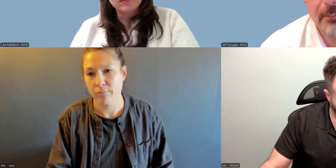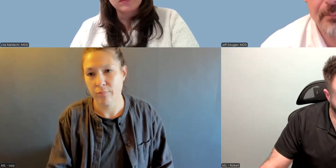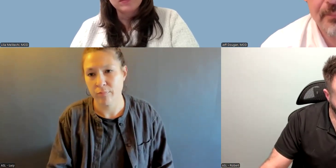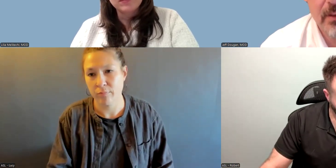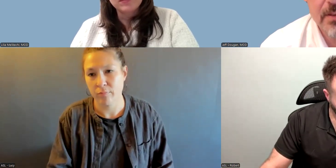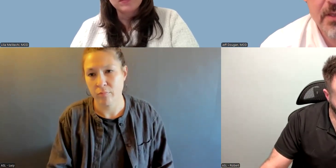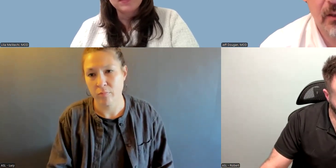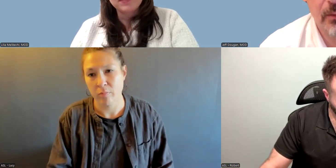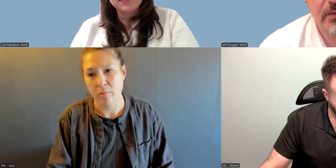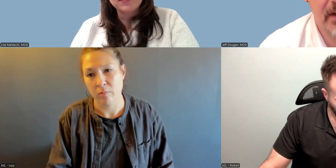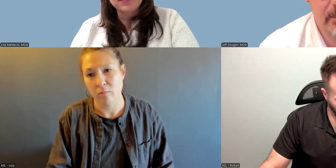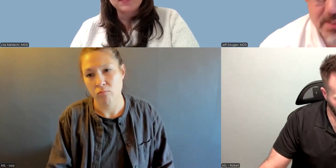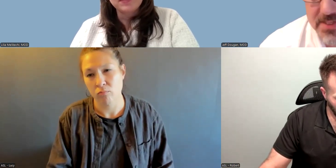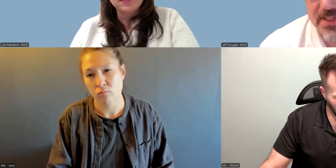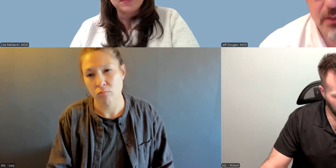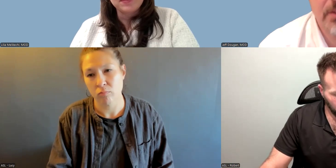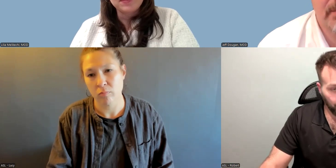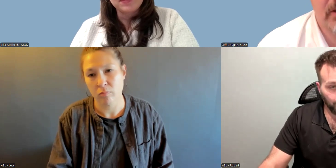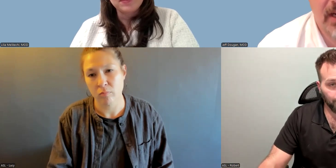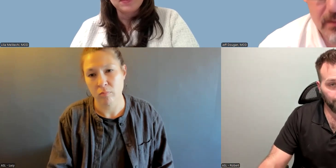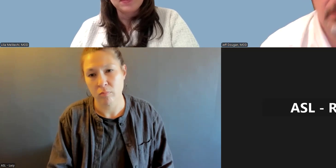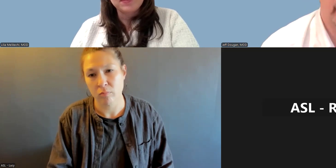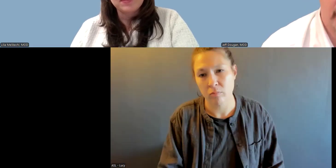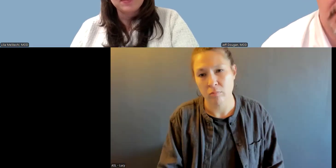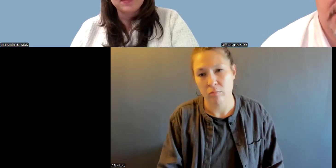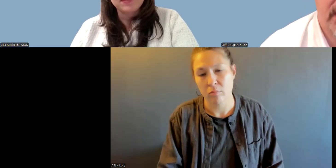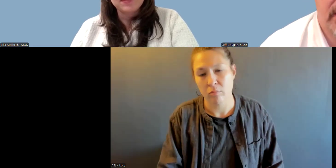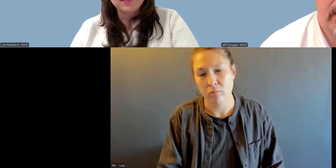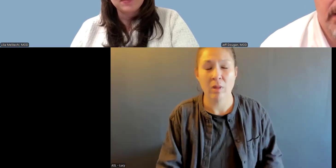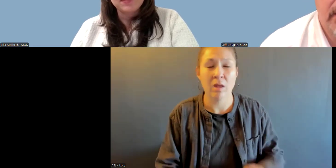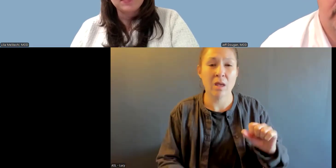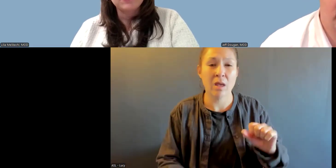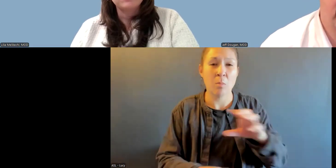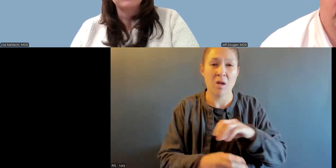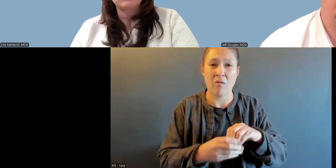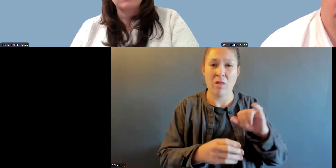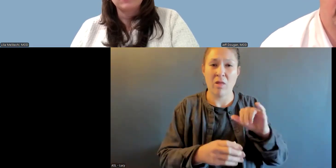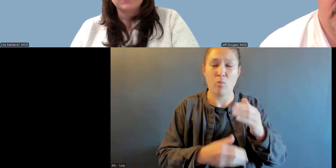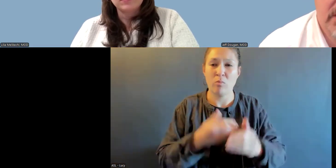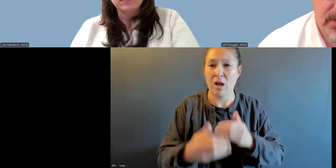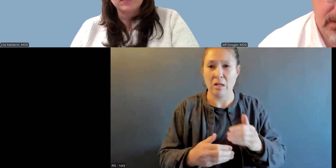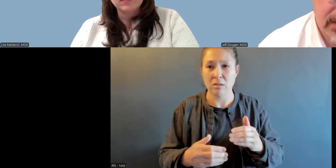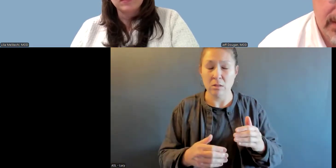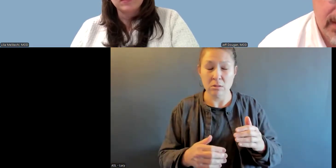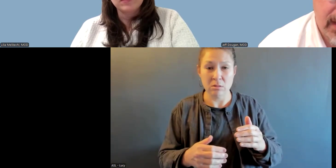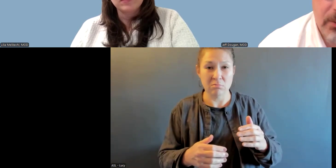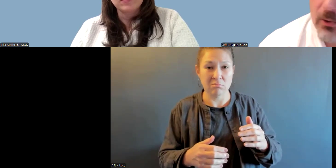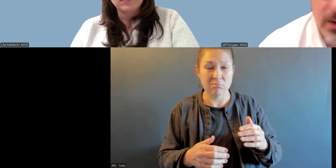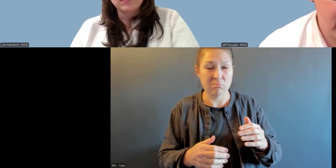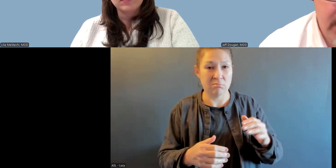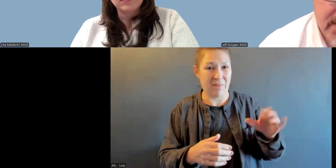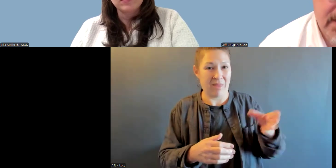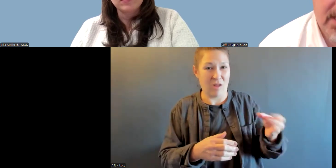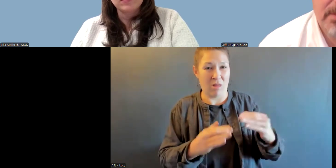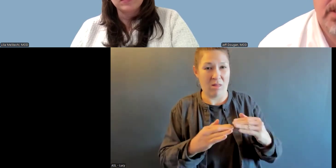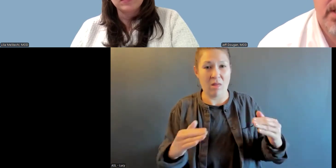time. So if you find a business that didn't do something correct, go to your building inspector. You find something that the municipal